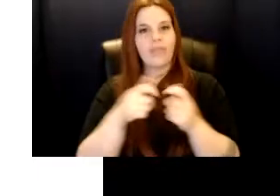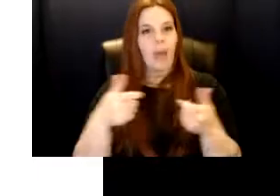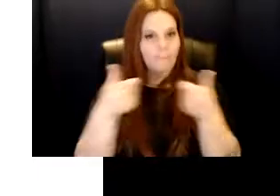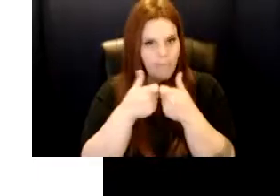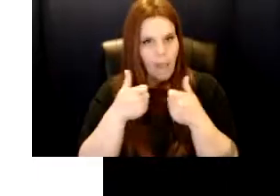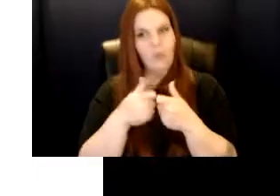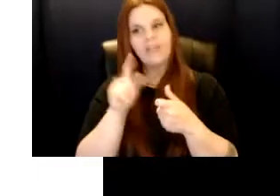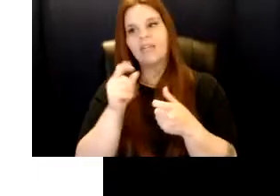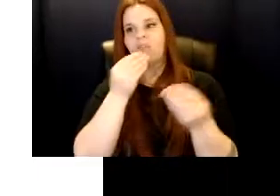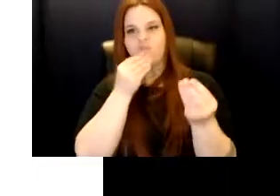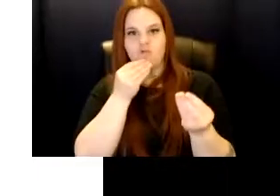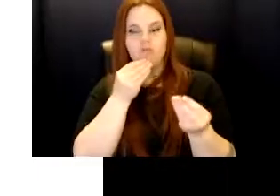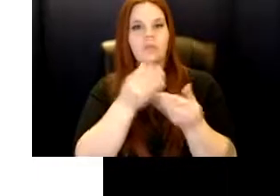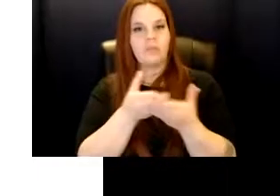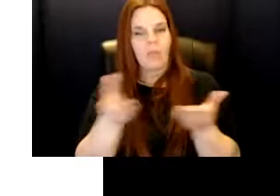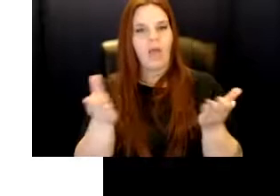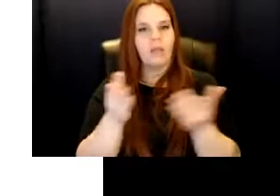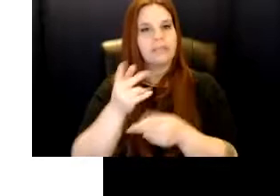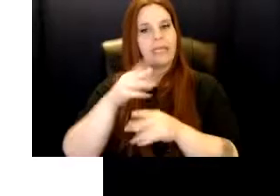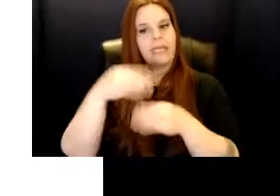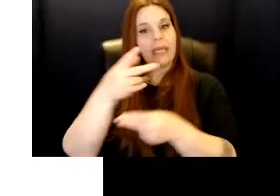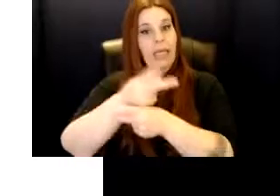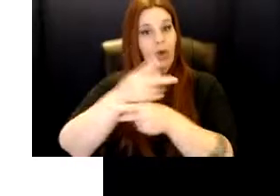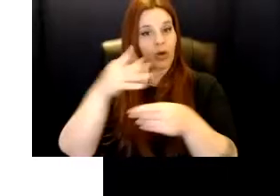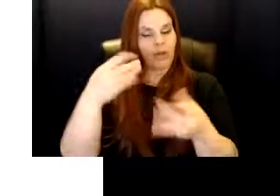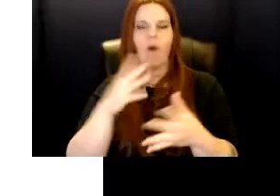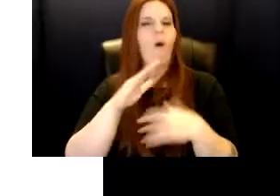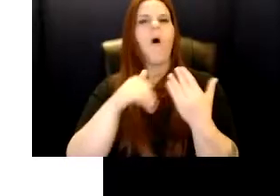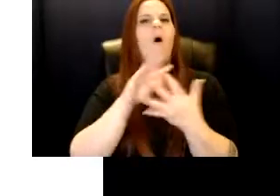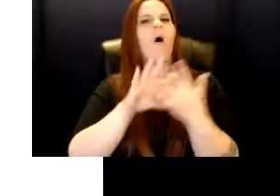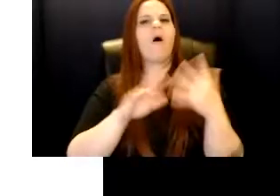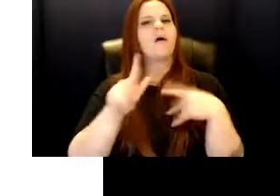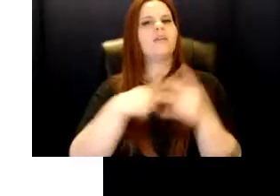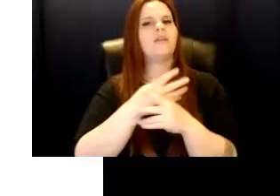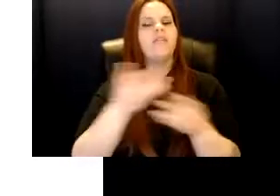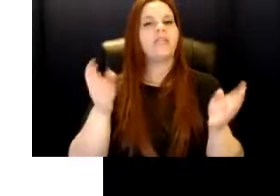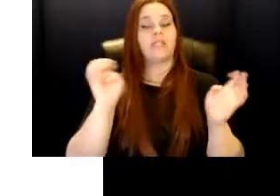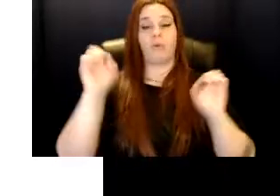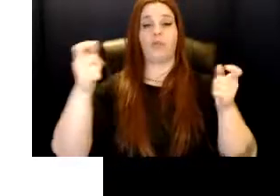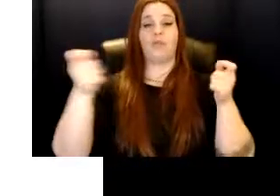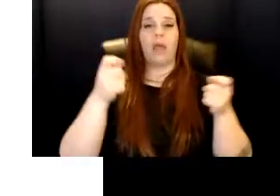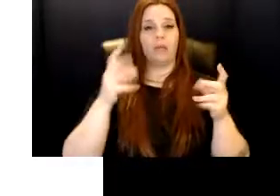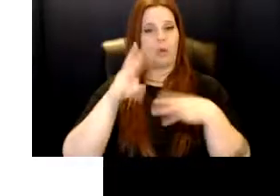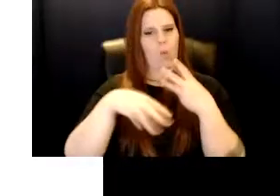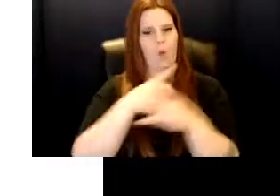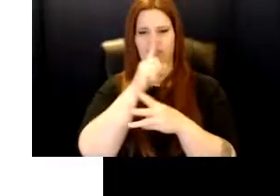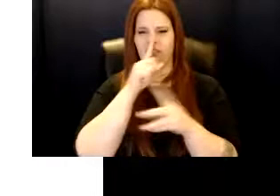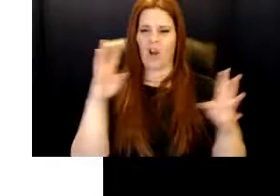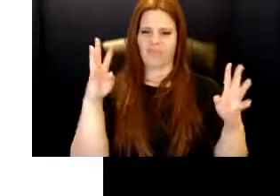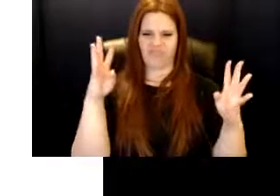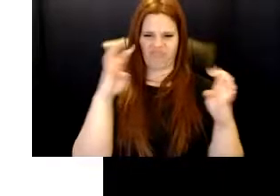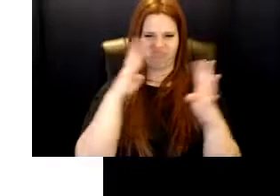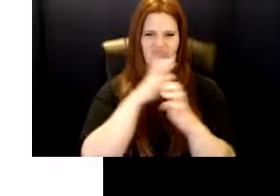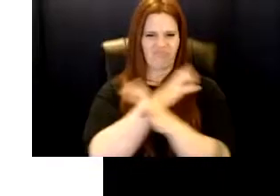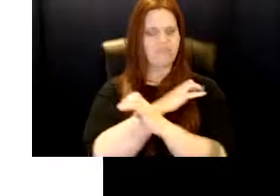supplies, their caregiver, all kinds of things. The emergency management world is complex. So we hope going forward